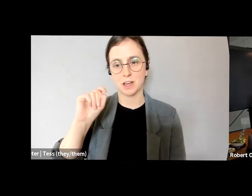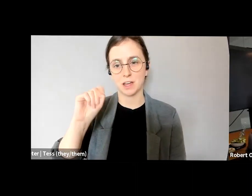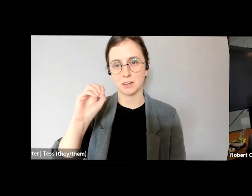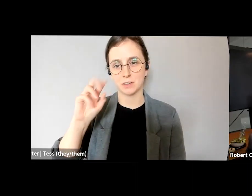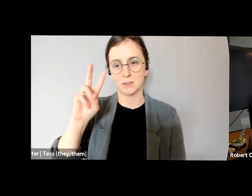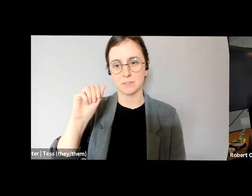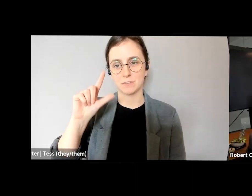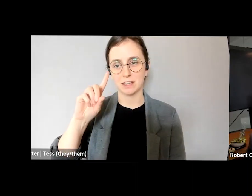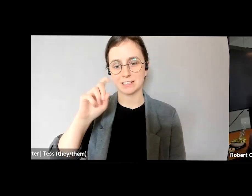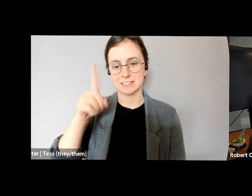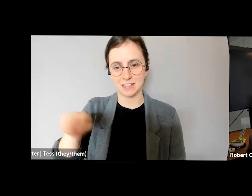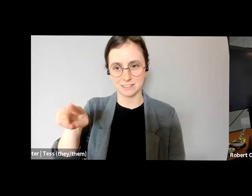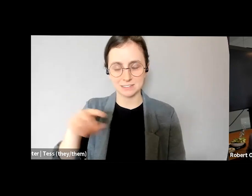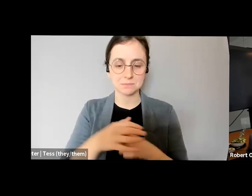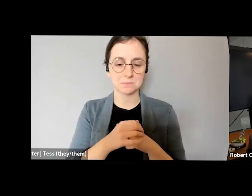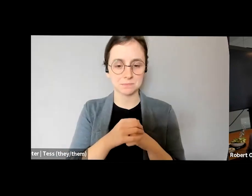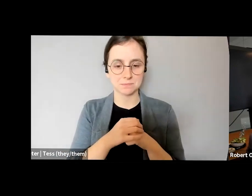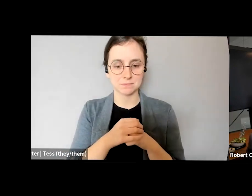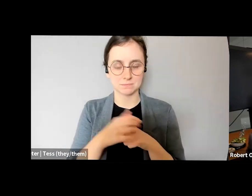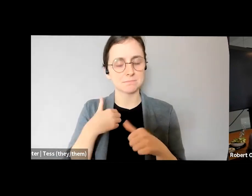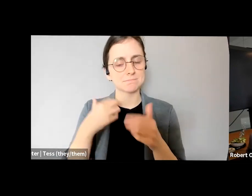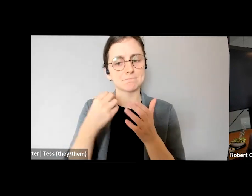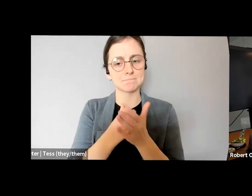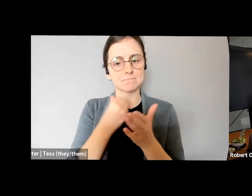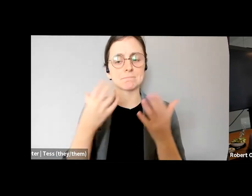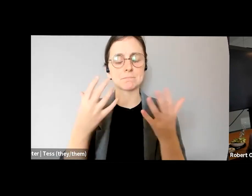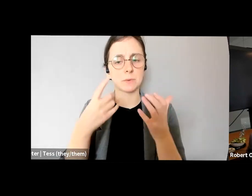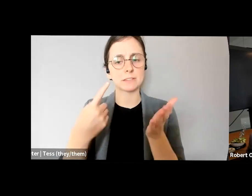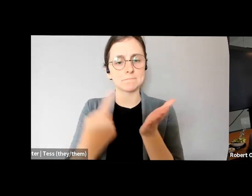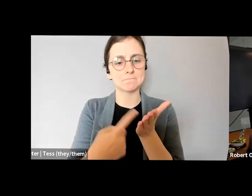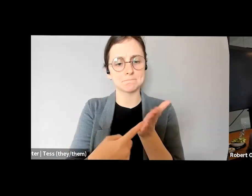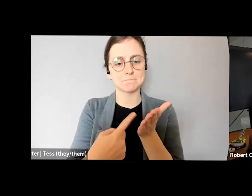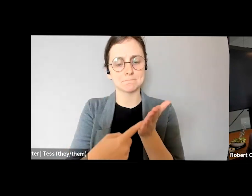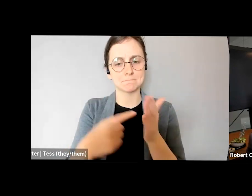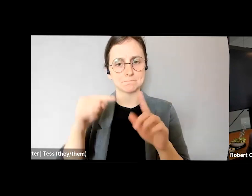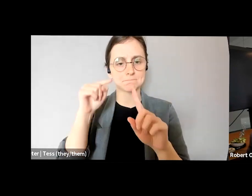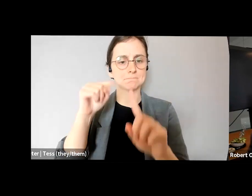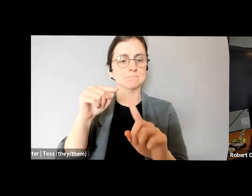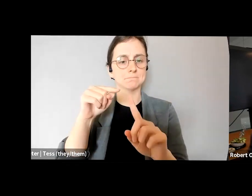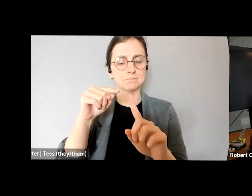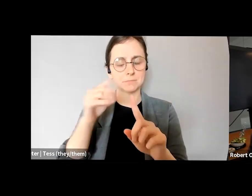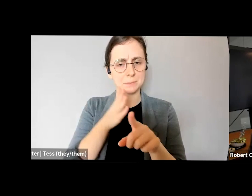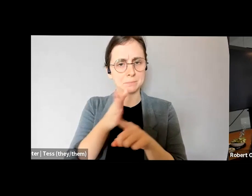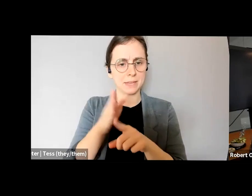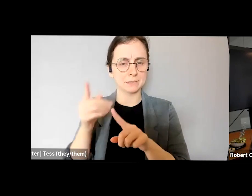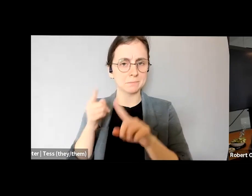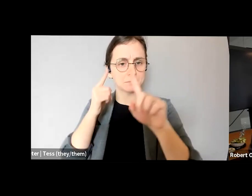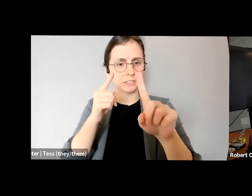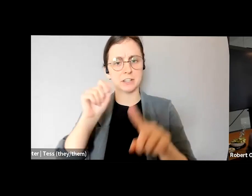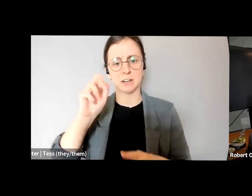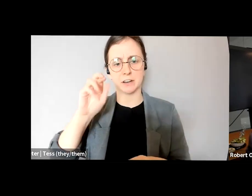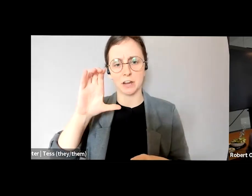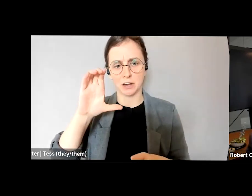Quality. And today I'd really like to talk about the main mission that we have at AHRQ, which is to produce